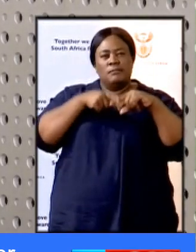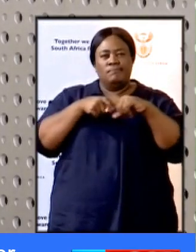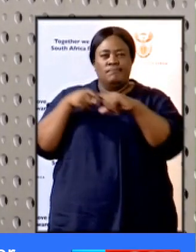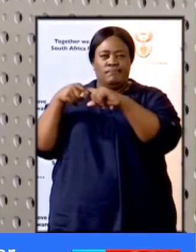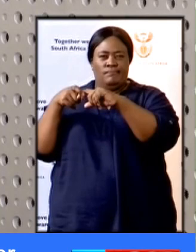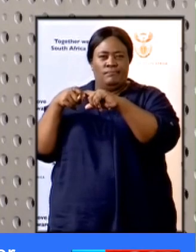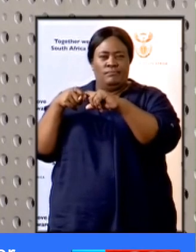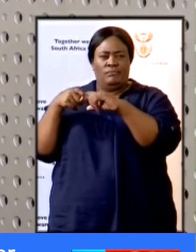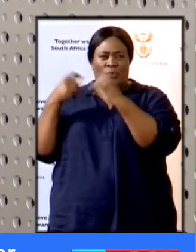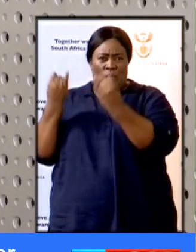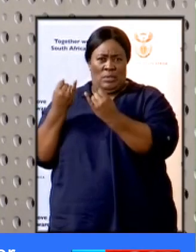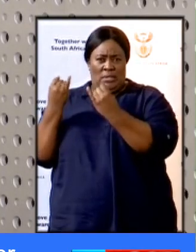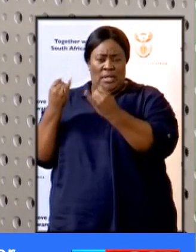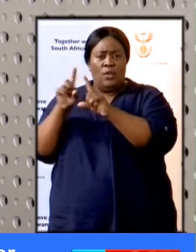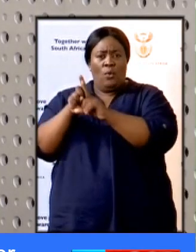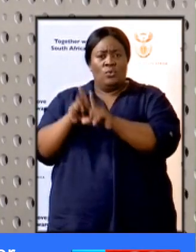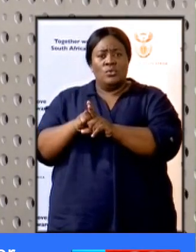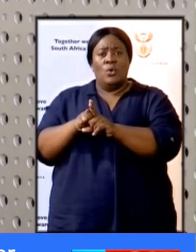suspended academic activity.